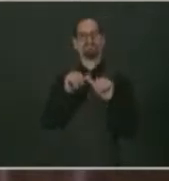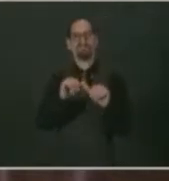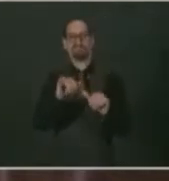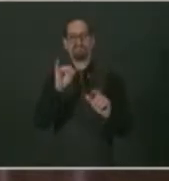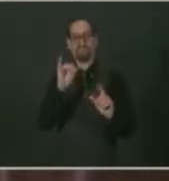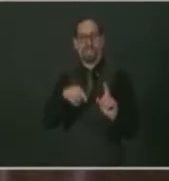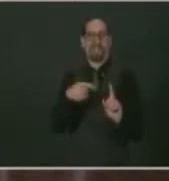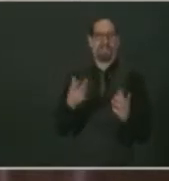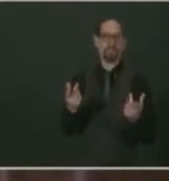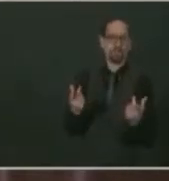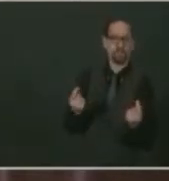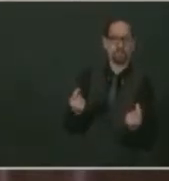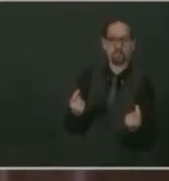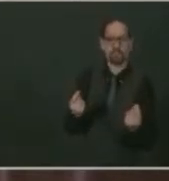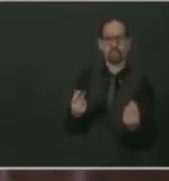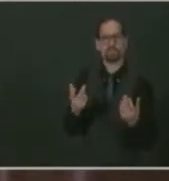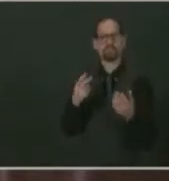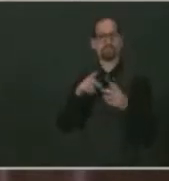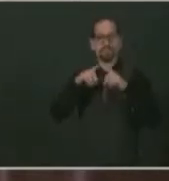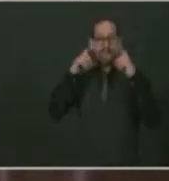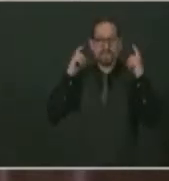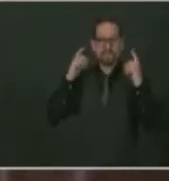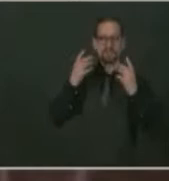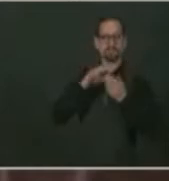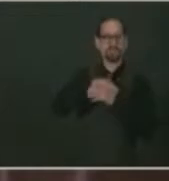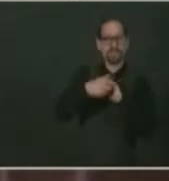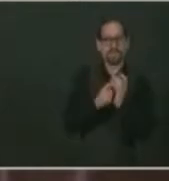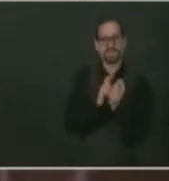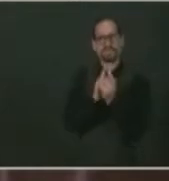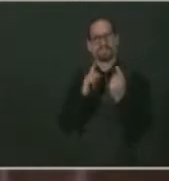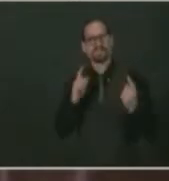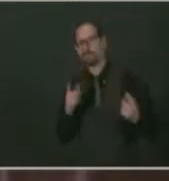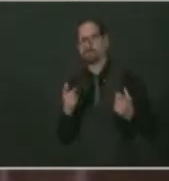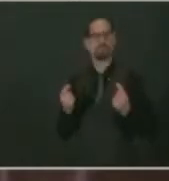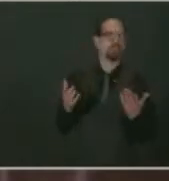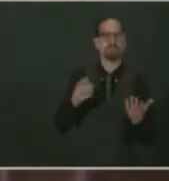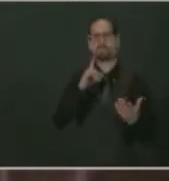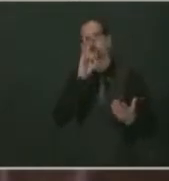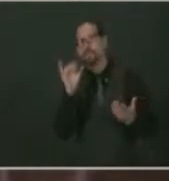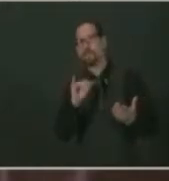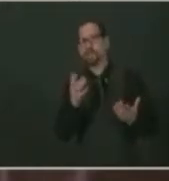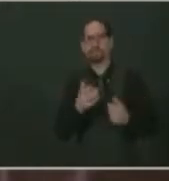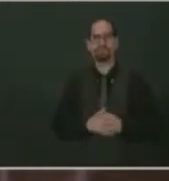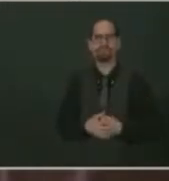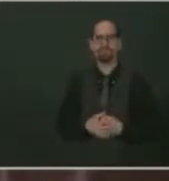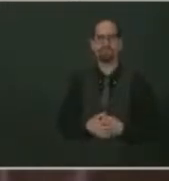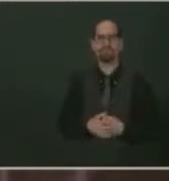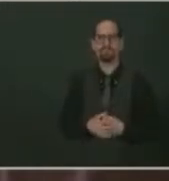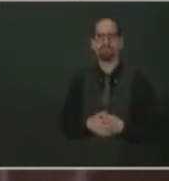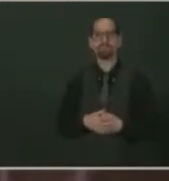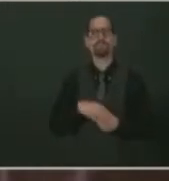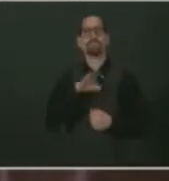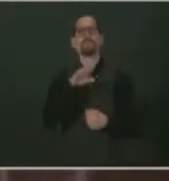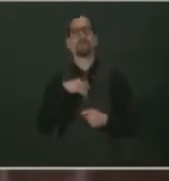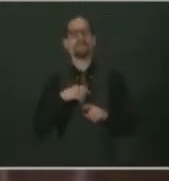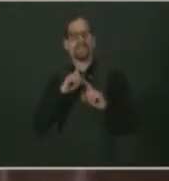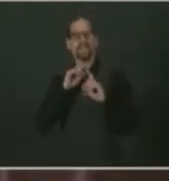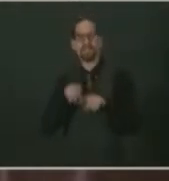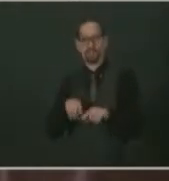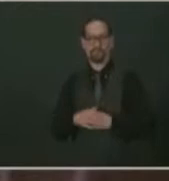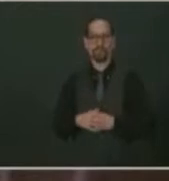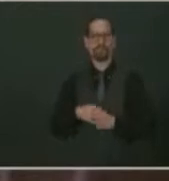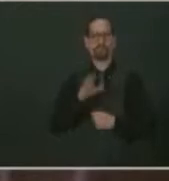outcome is? Absolutely. I shared earlier that we have a variant response